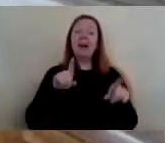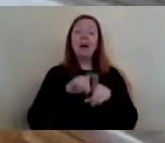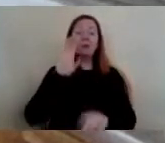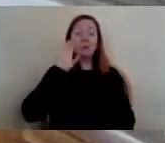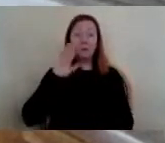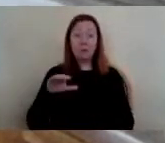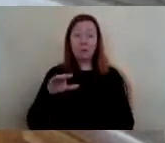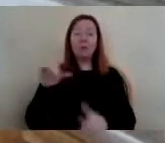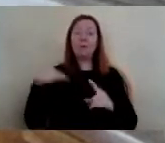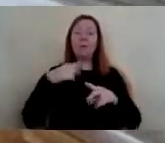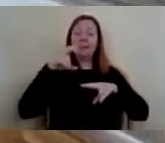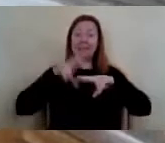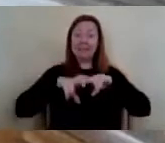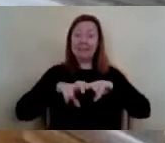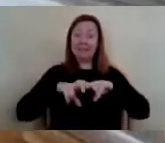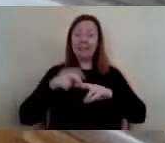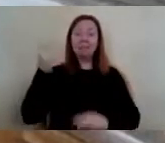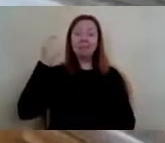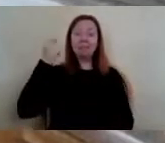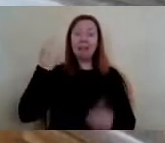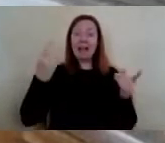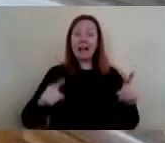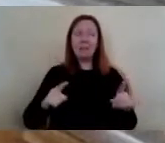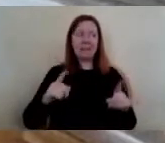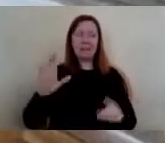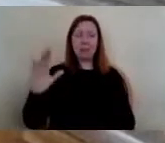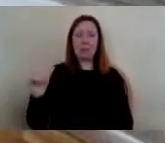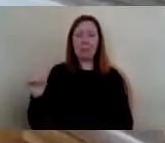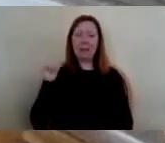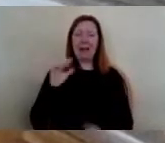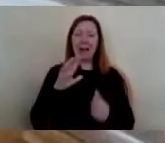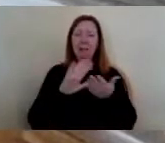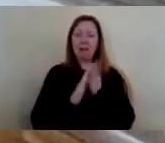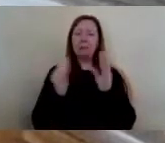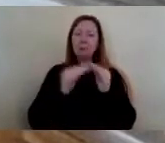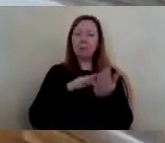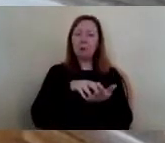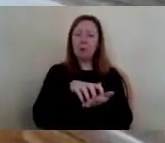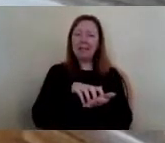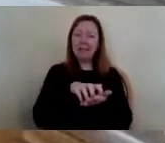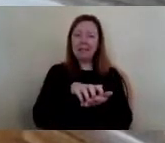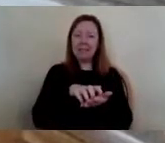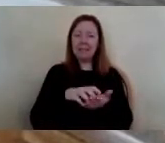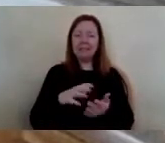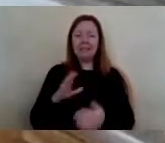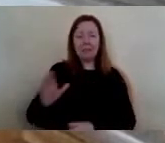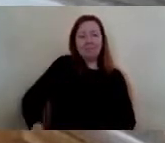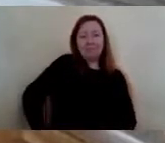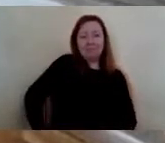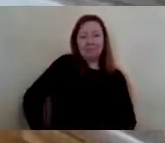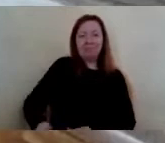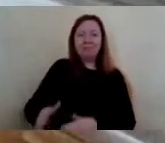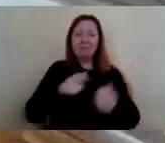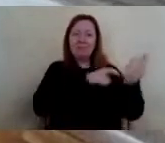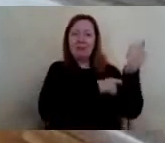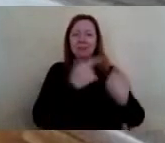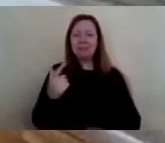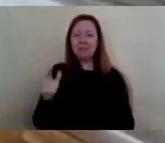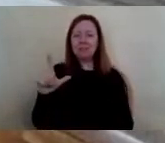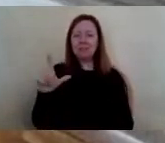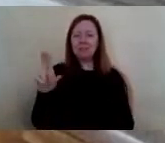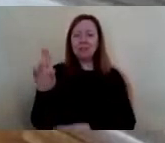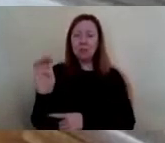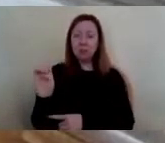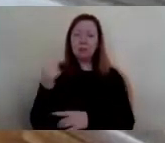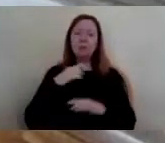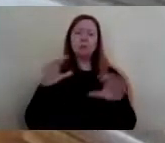that as we sit, we tend to get a little bit weaker in our backside, the back of our legs and our booty muscles or our glute muscles. So we're going to do a